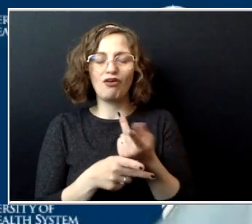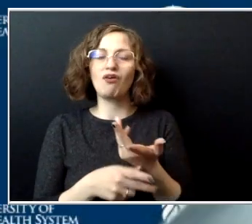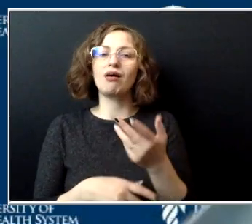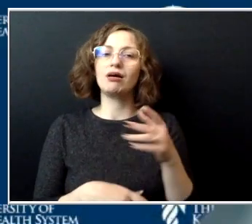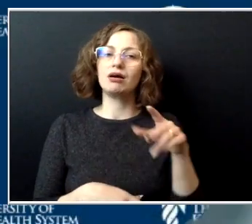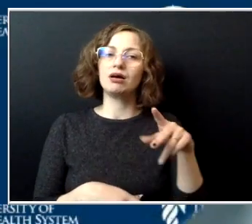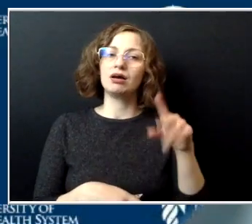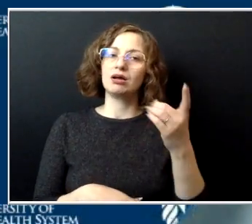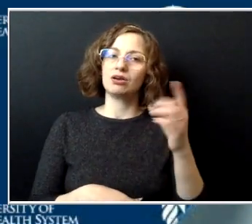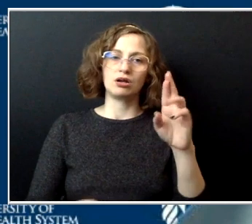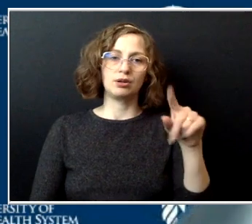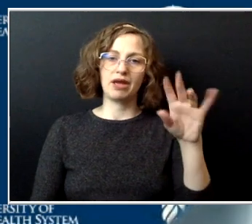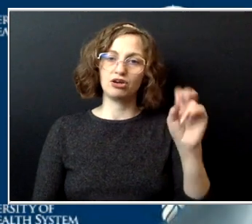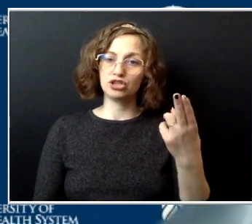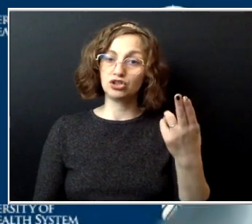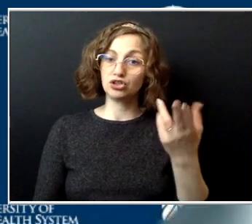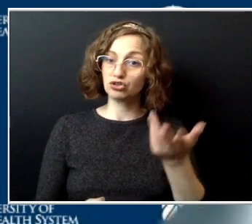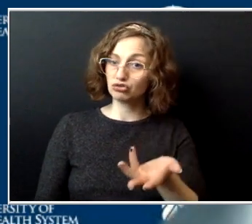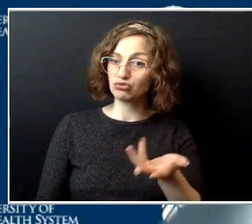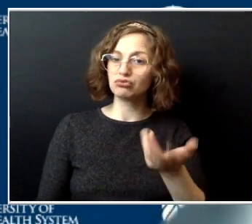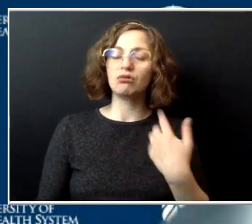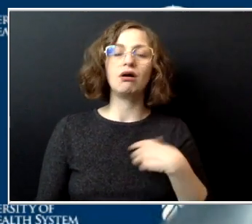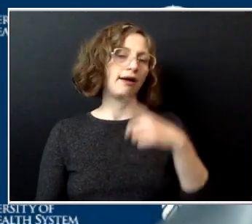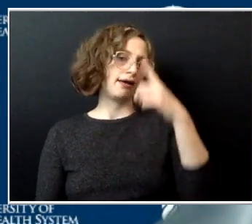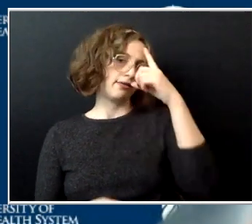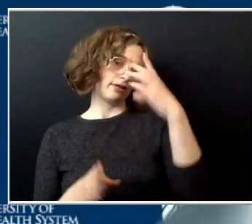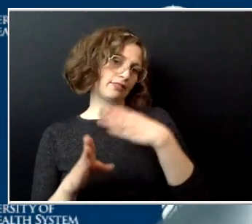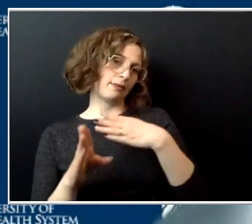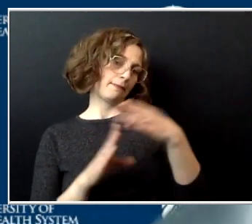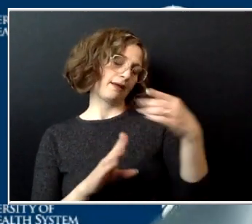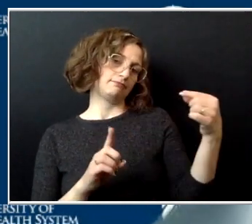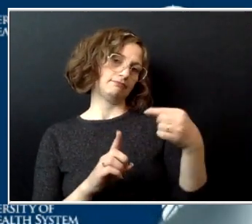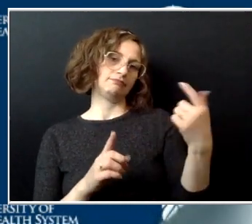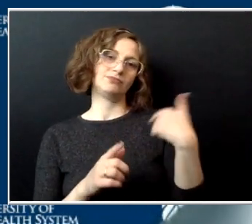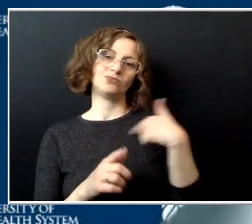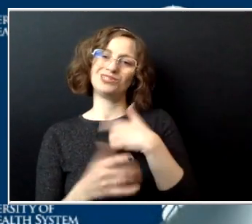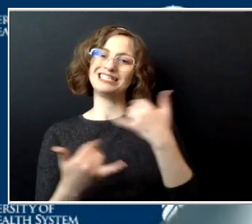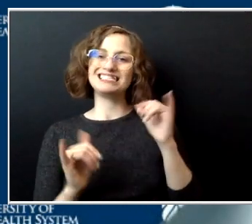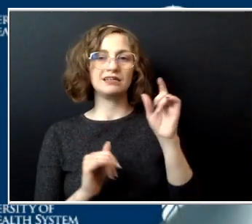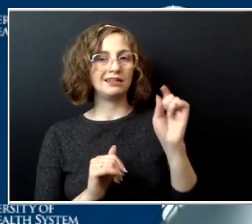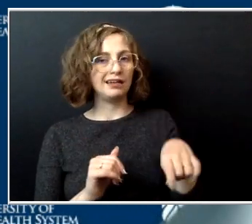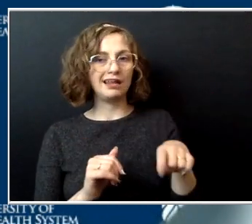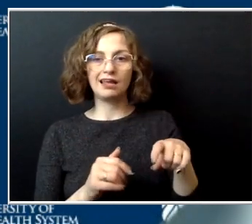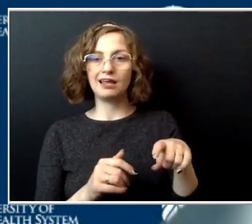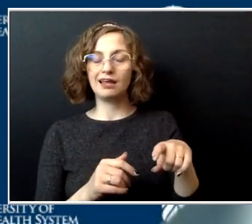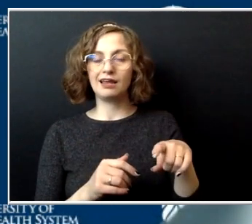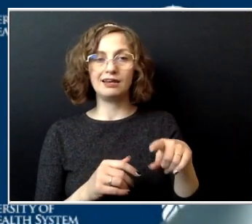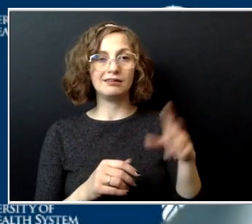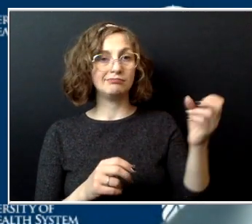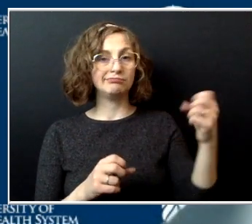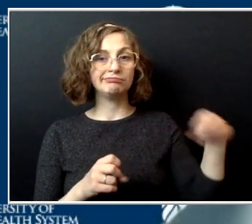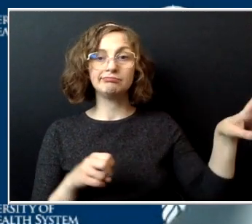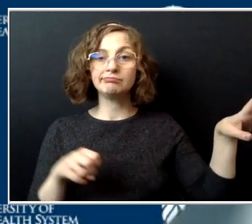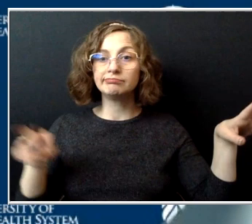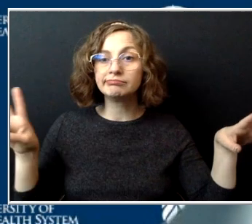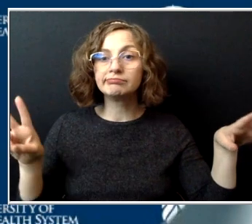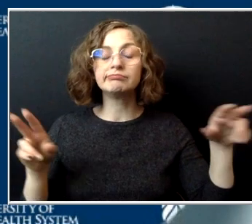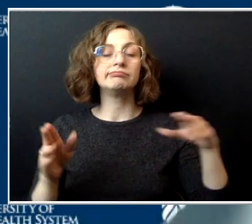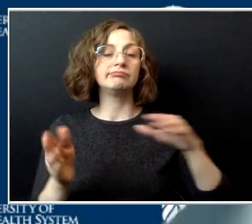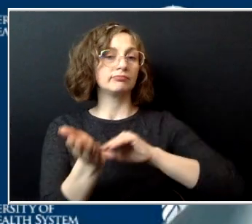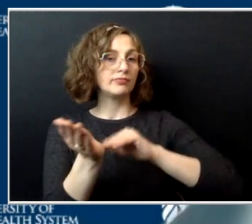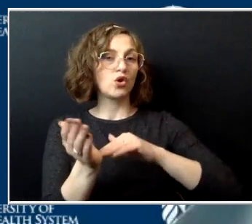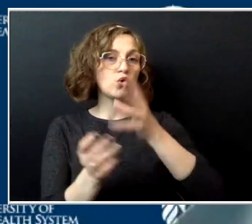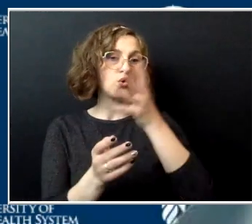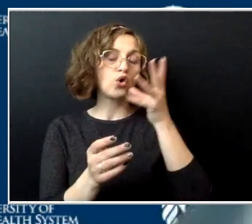I think the main take-home point is we still need to get providers out in rural Kansas that can provide this type